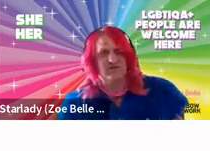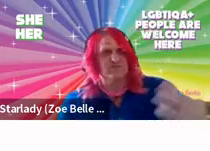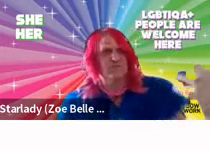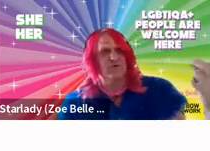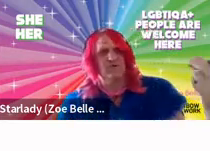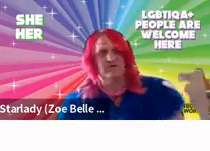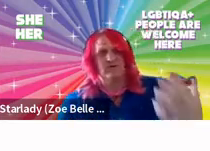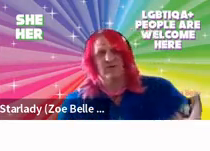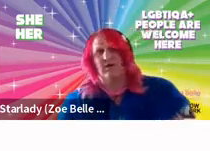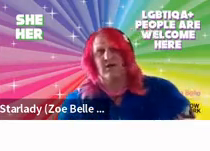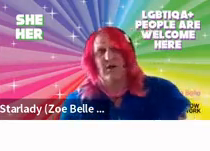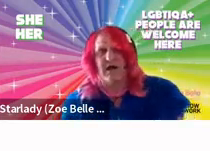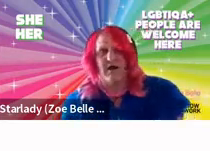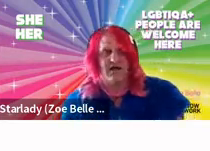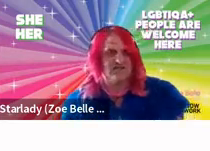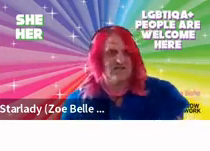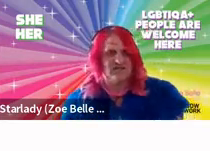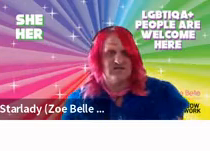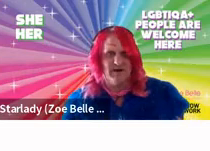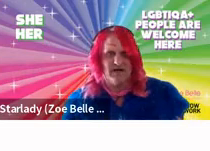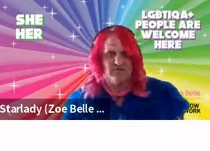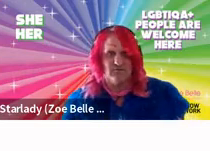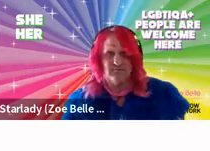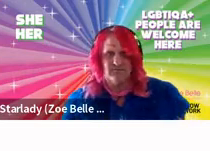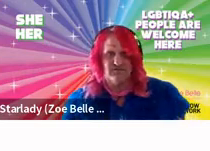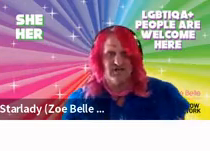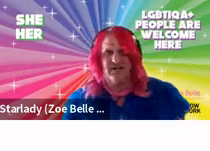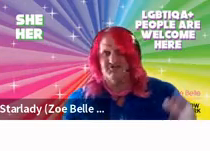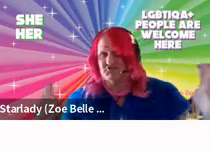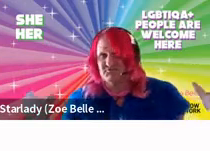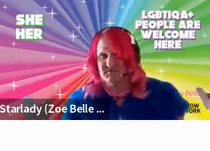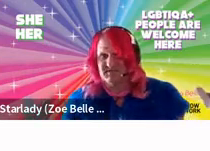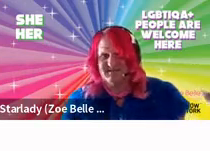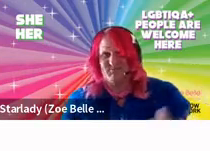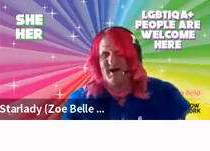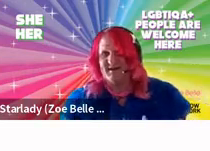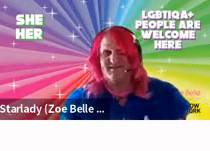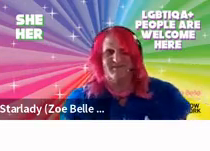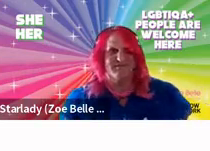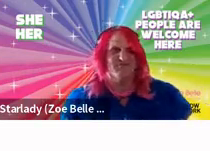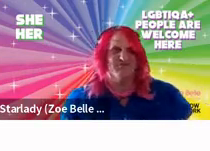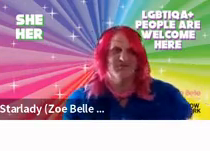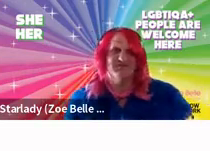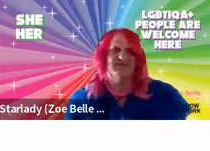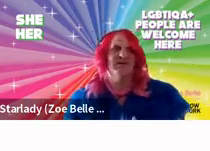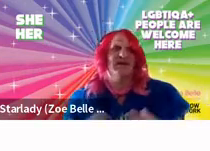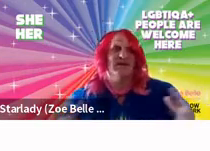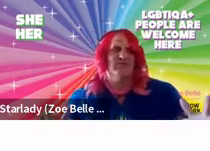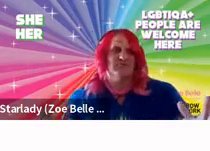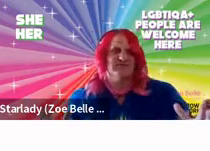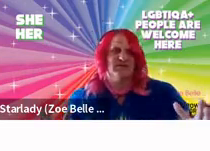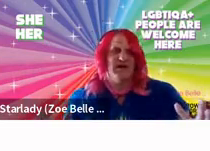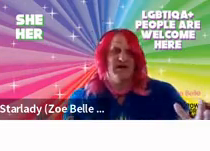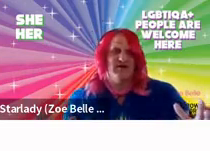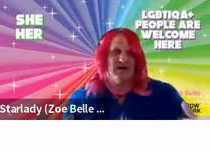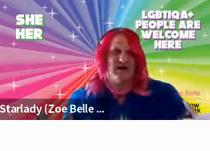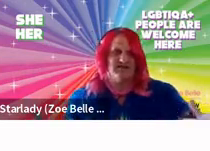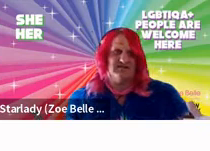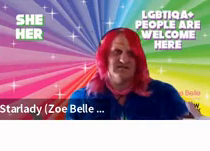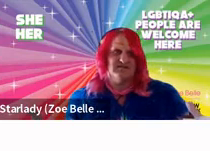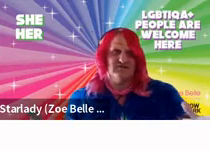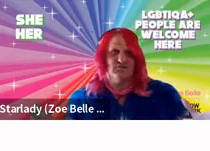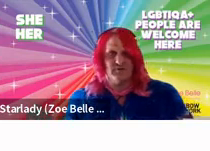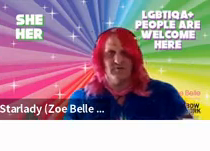women should play sport, our access to bathrooms, change rooms, spas and saunas, and also